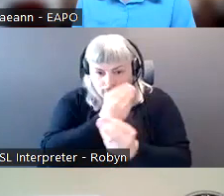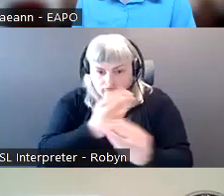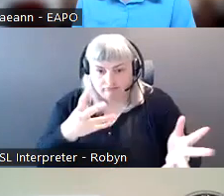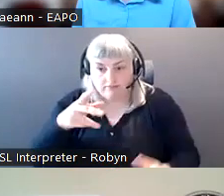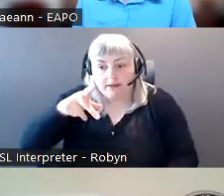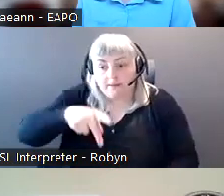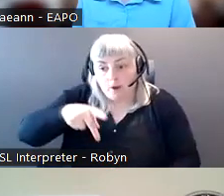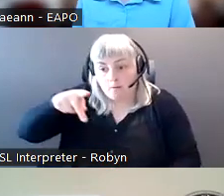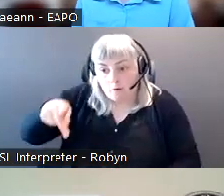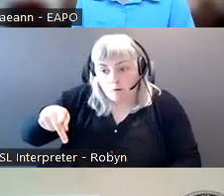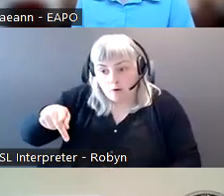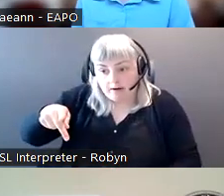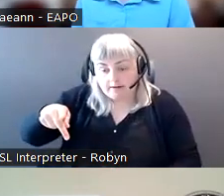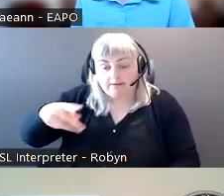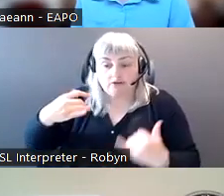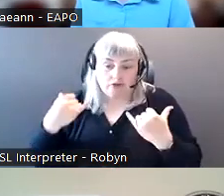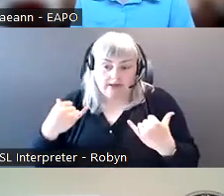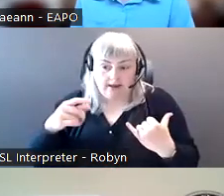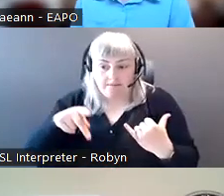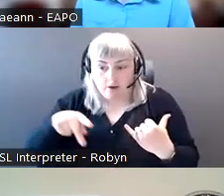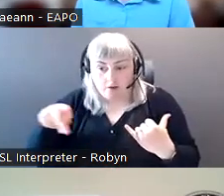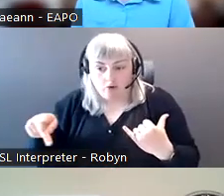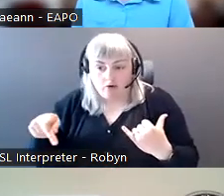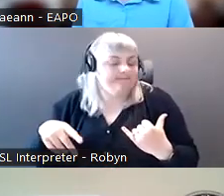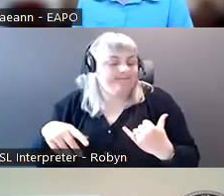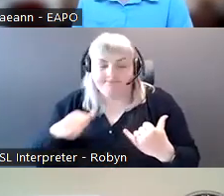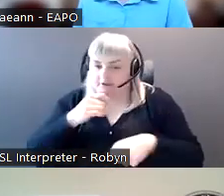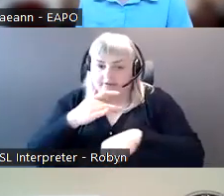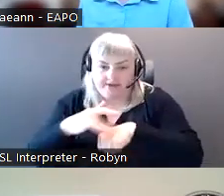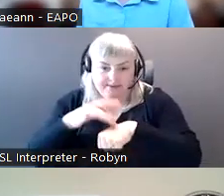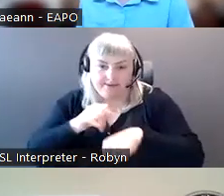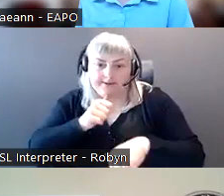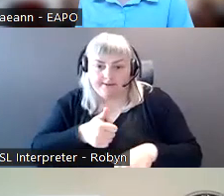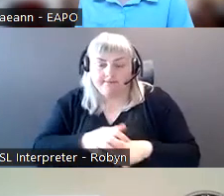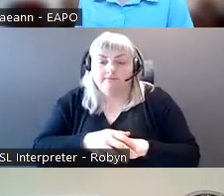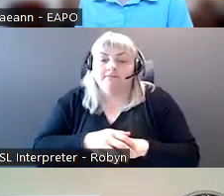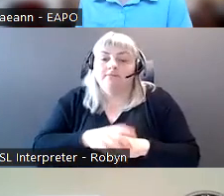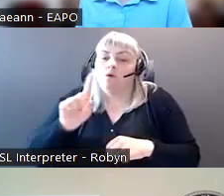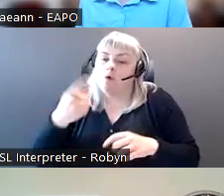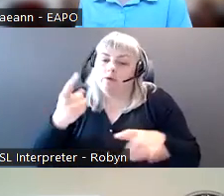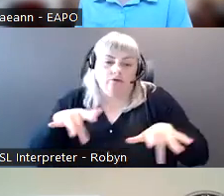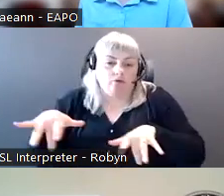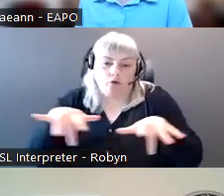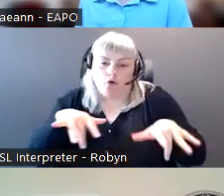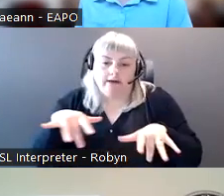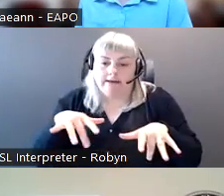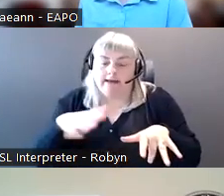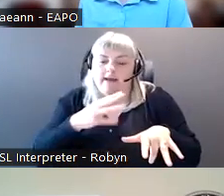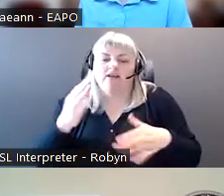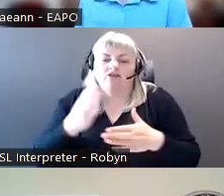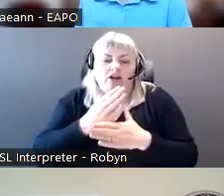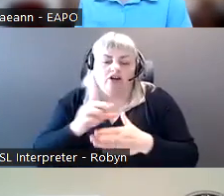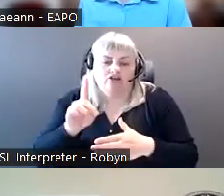presentation today will not be available, just the recording and all the shared documents, which has most of the presentation key